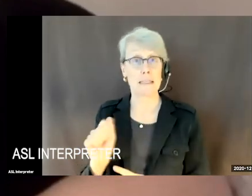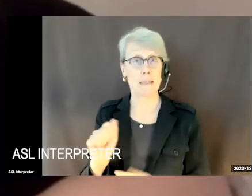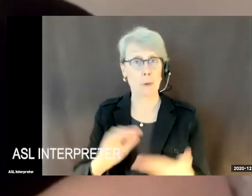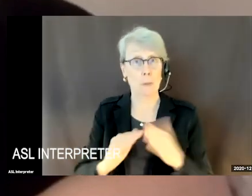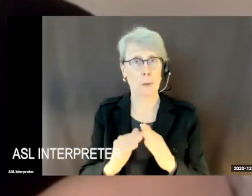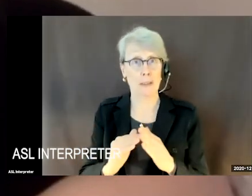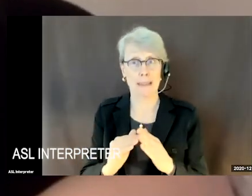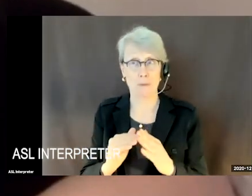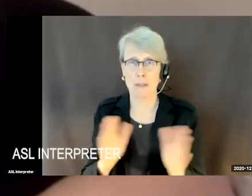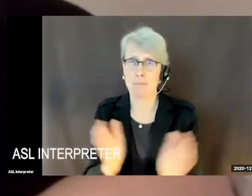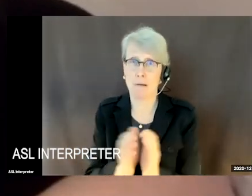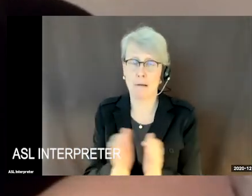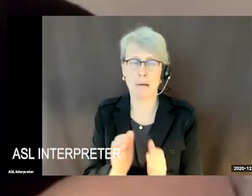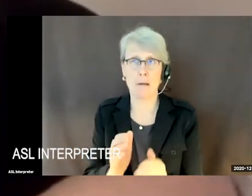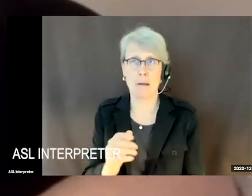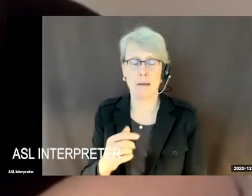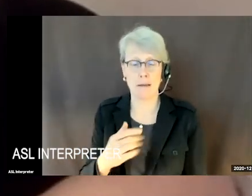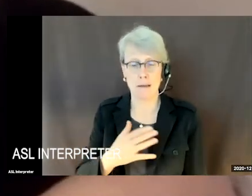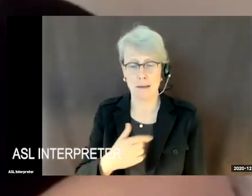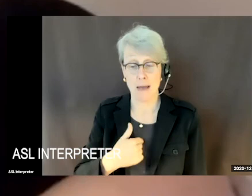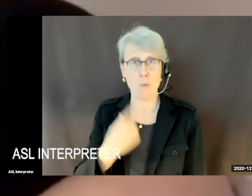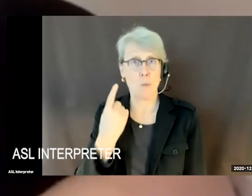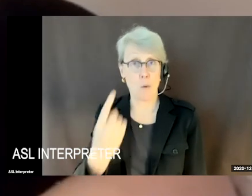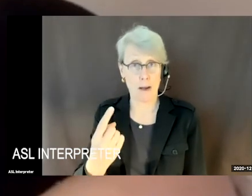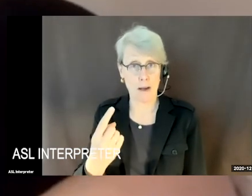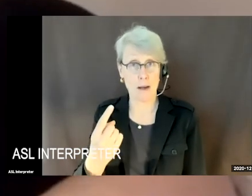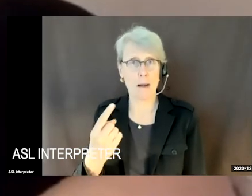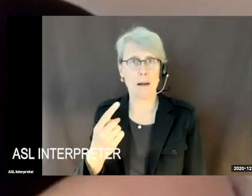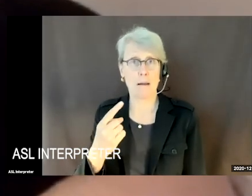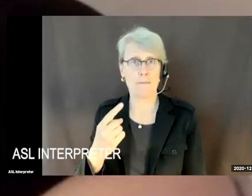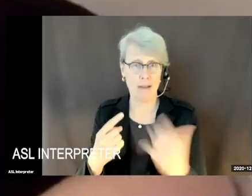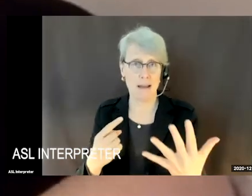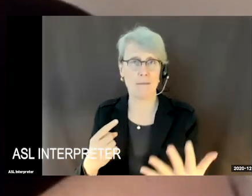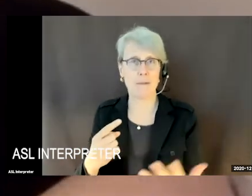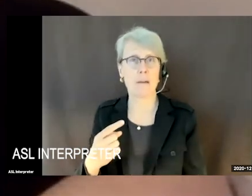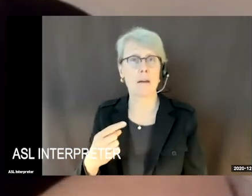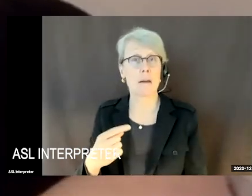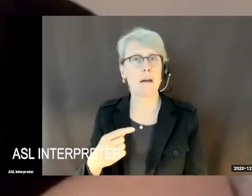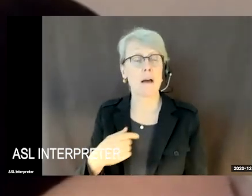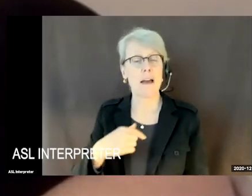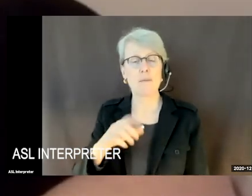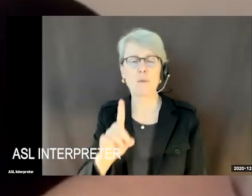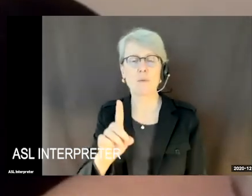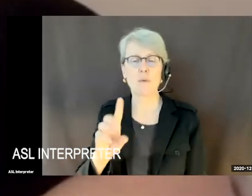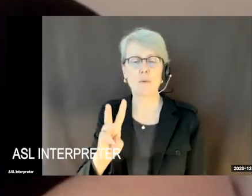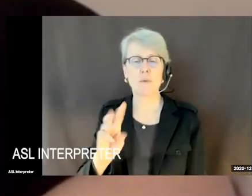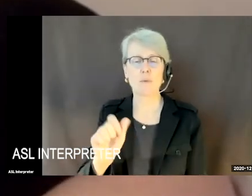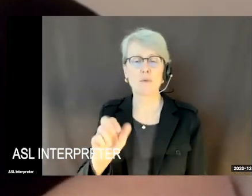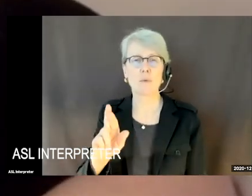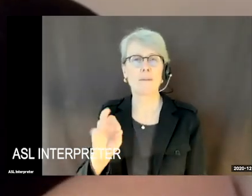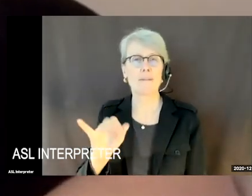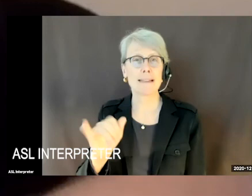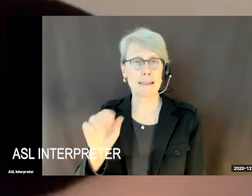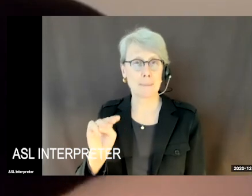And we also have a very small disabled community. I am only one of 5 people in my